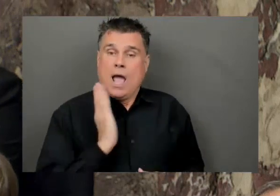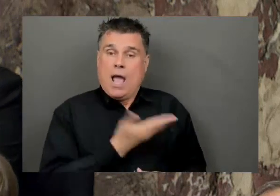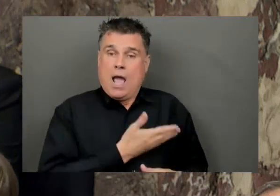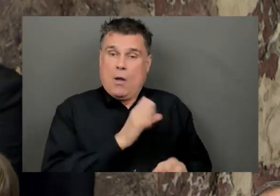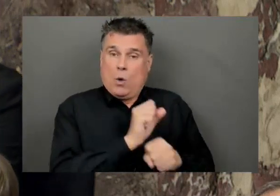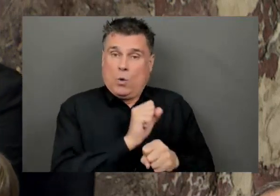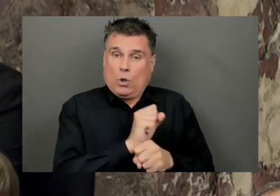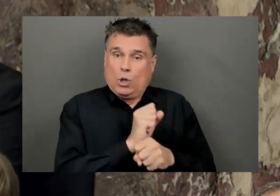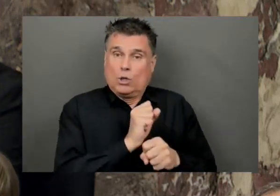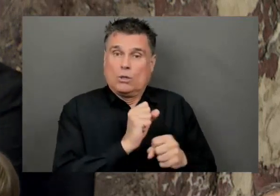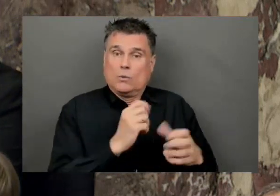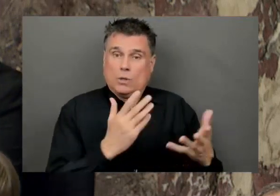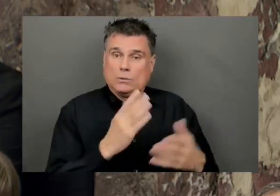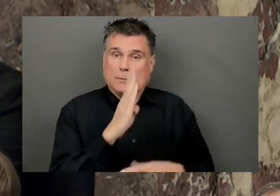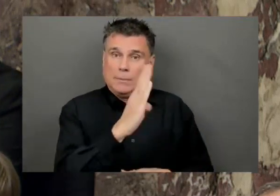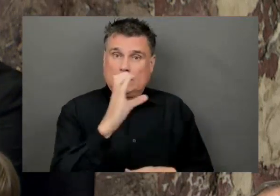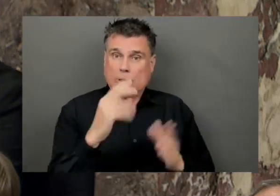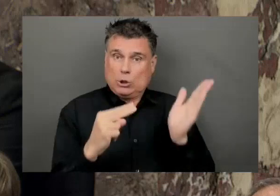working.